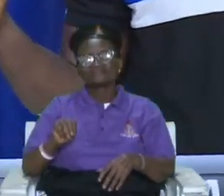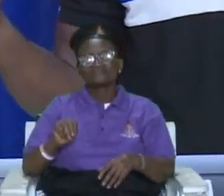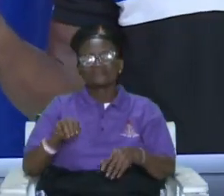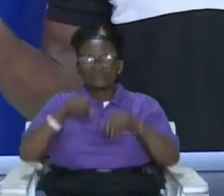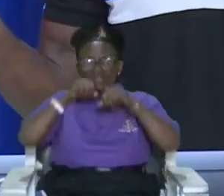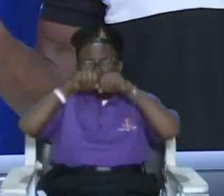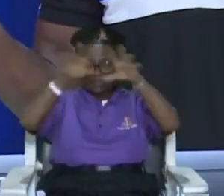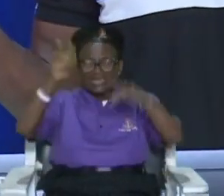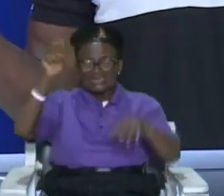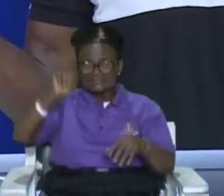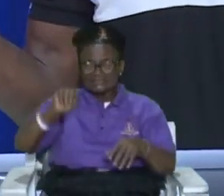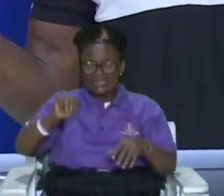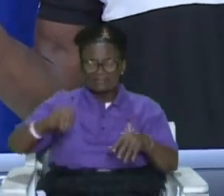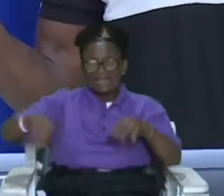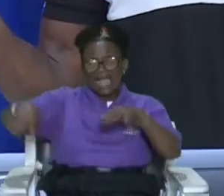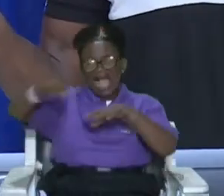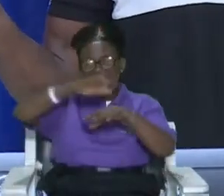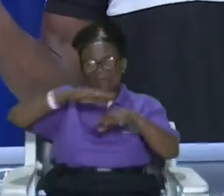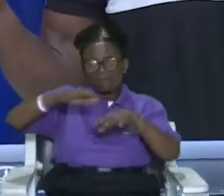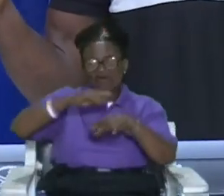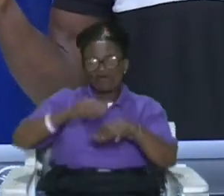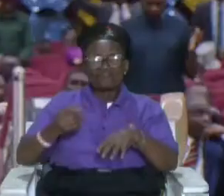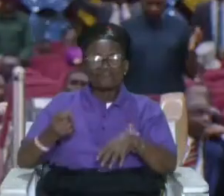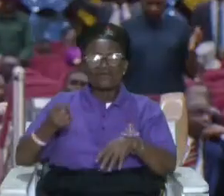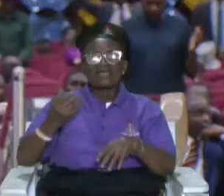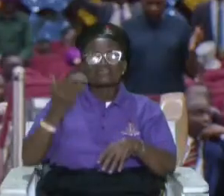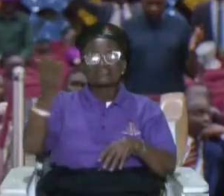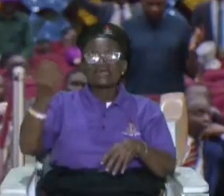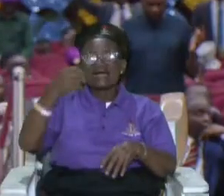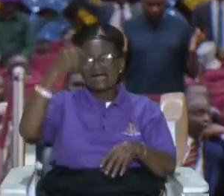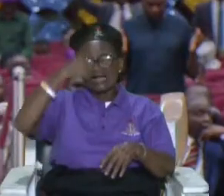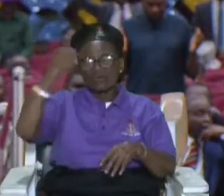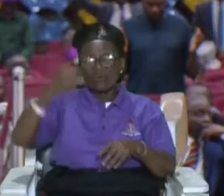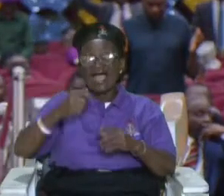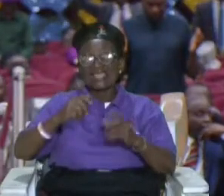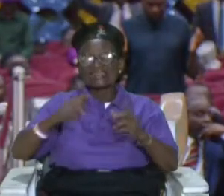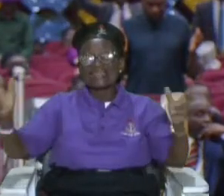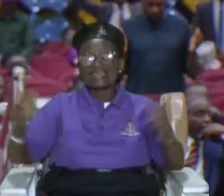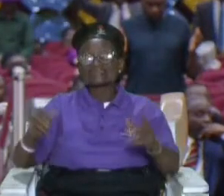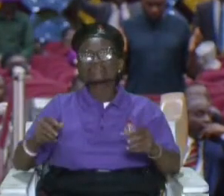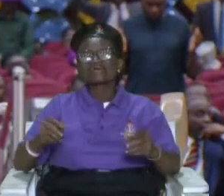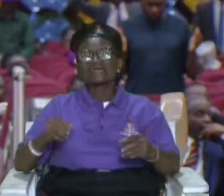Bless them beyond their widest imaginations.